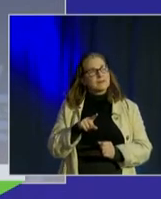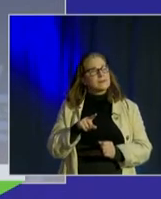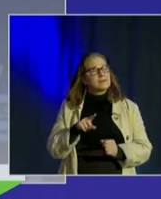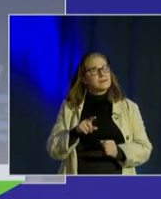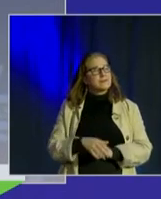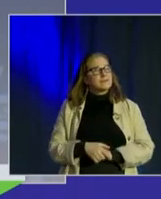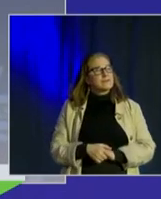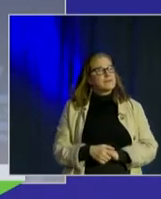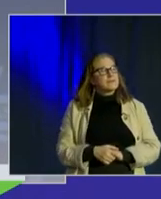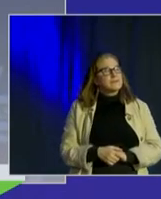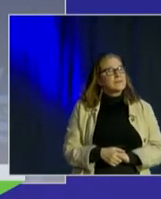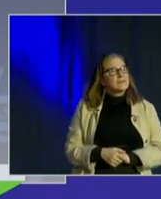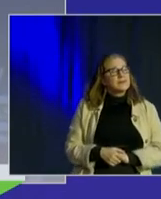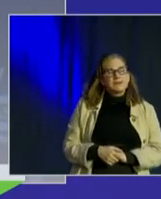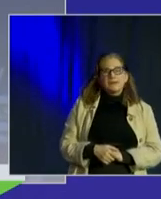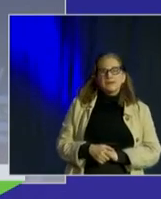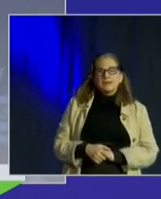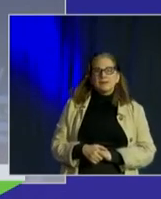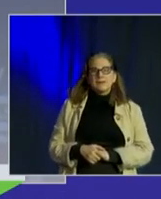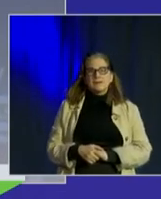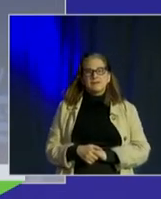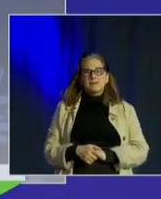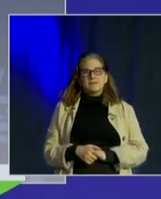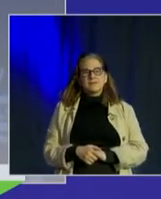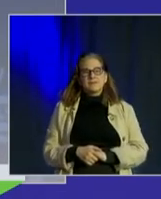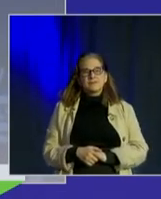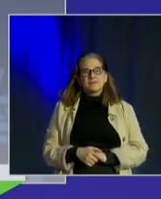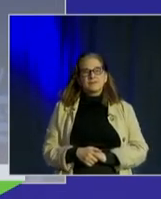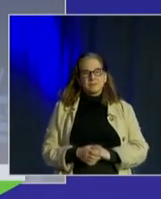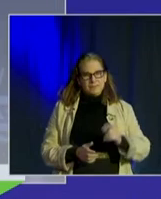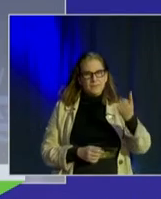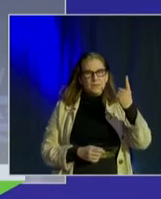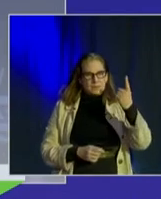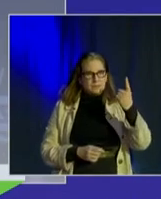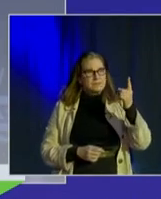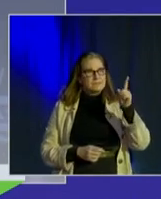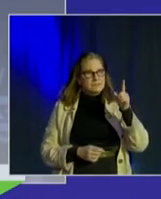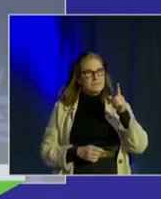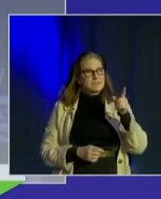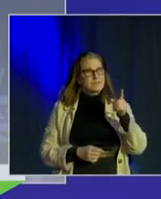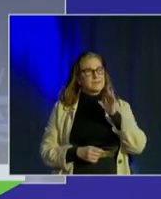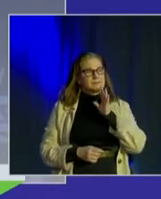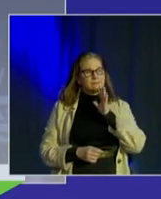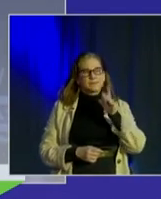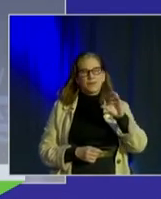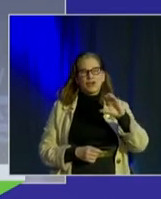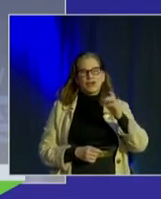first to Christine in Ward 8. Christine, your line should be unmuted.